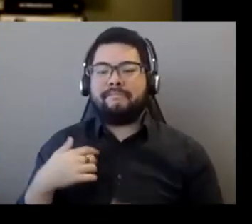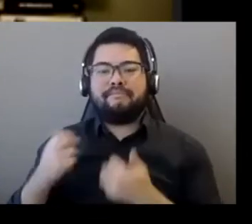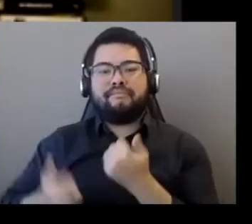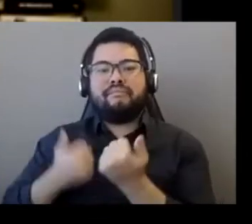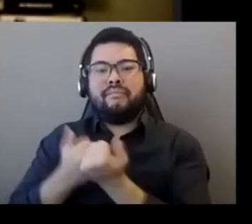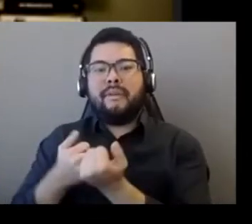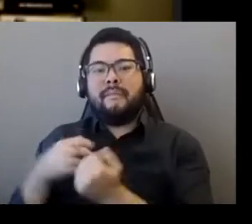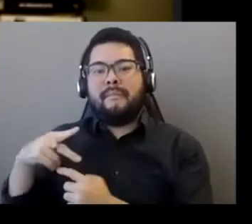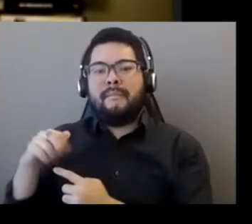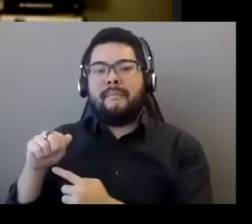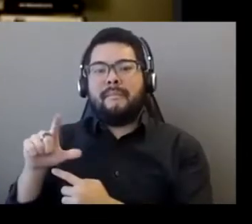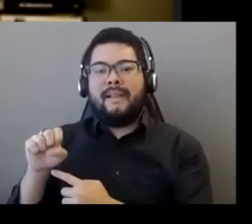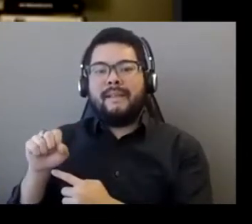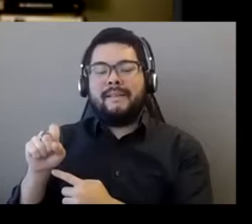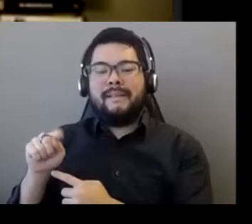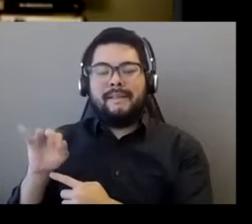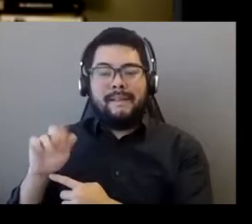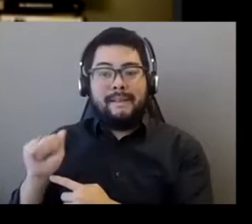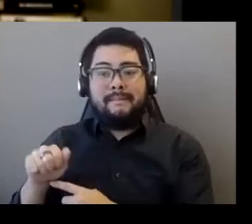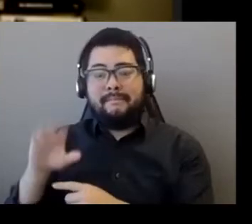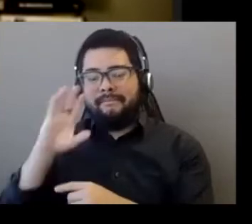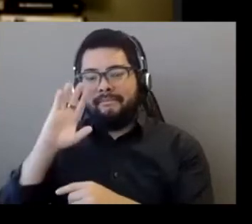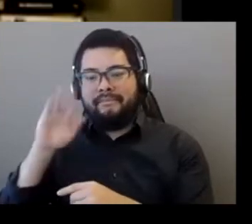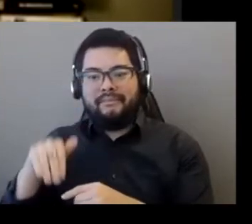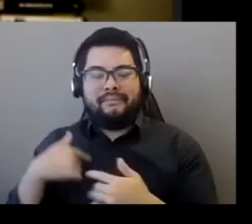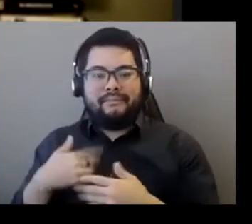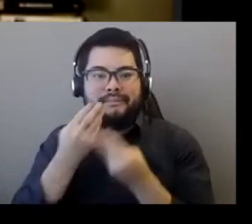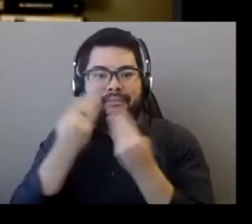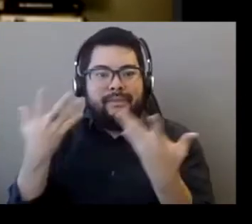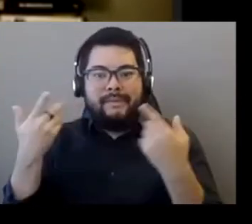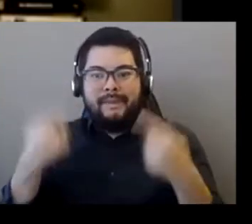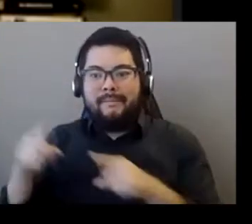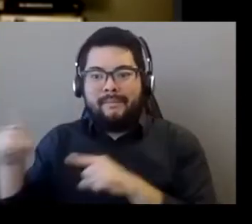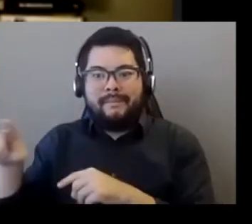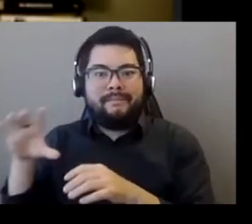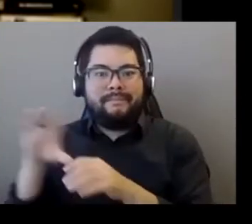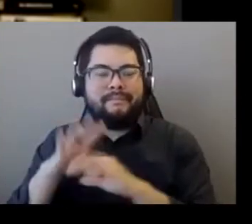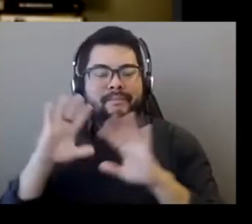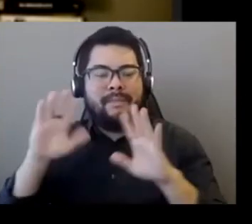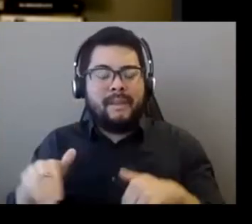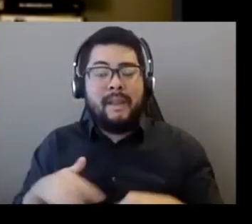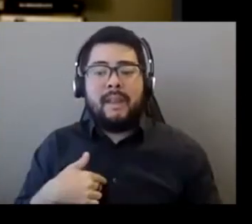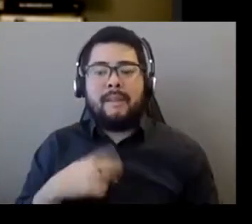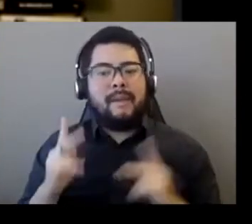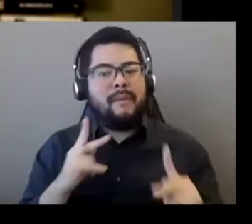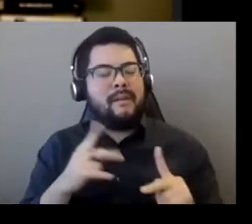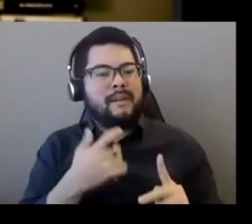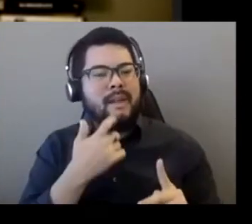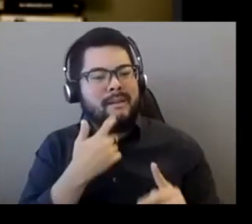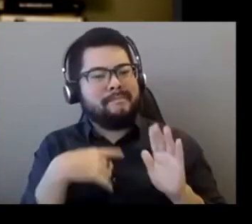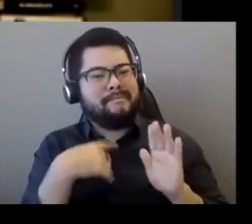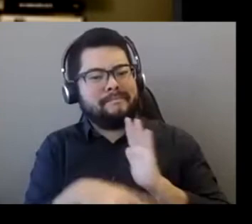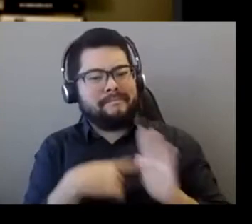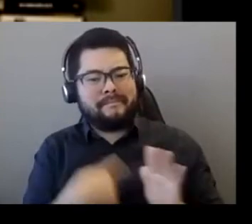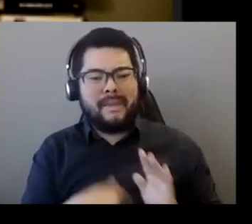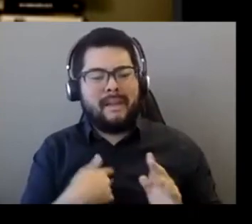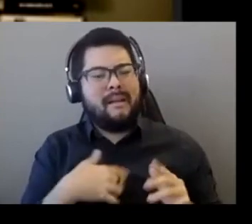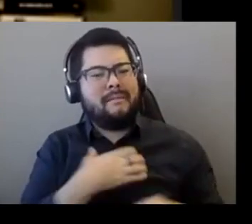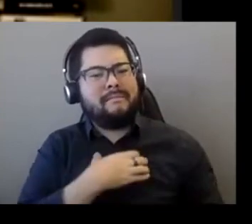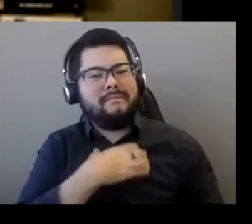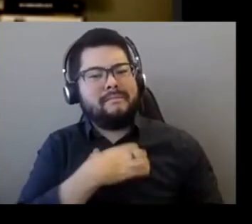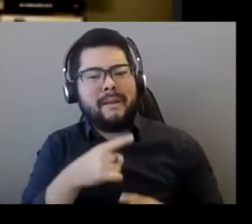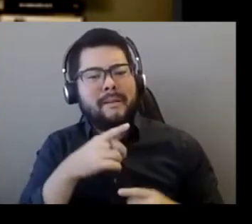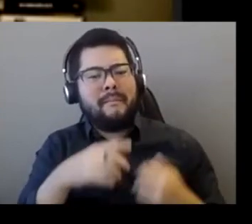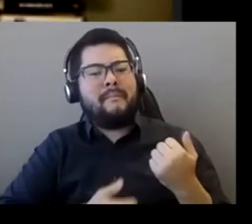you know, shit, I don't care. And then they come after you, you know, and then people complain and say, oh my God, they're coming after me. I'm pro-Palestinian. Are you